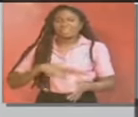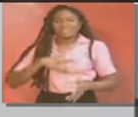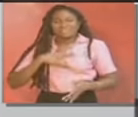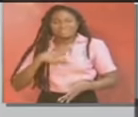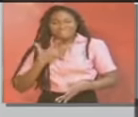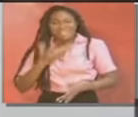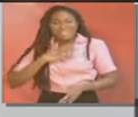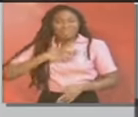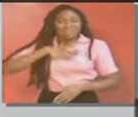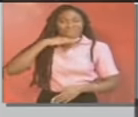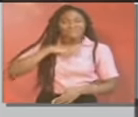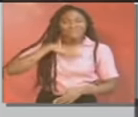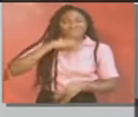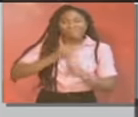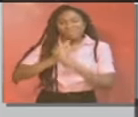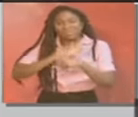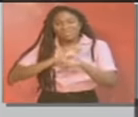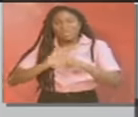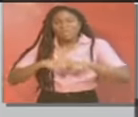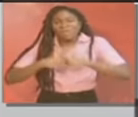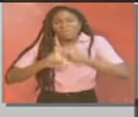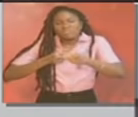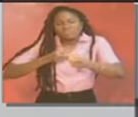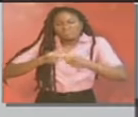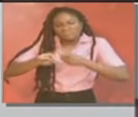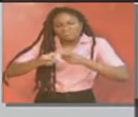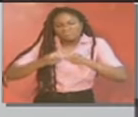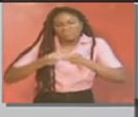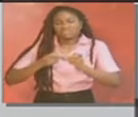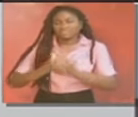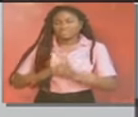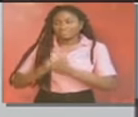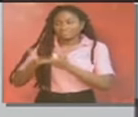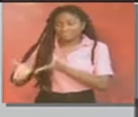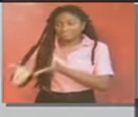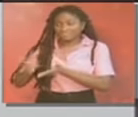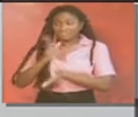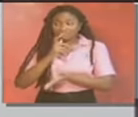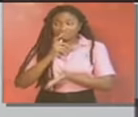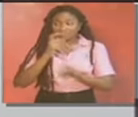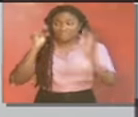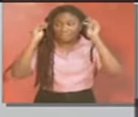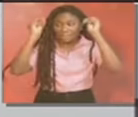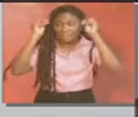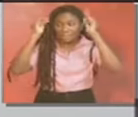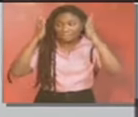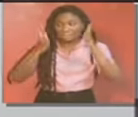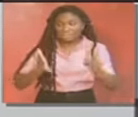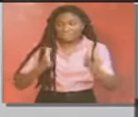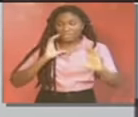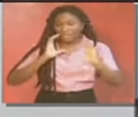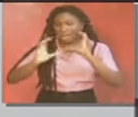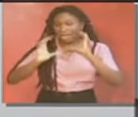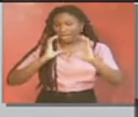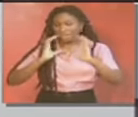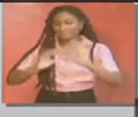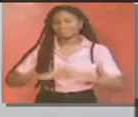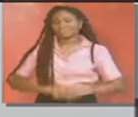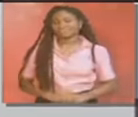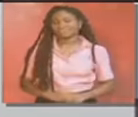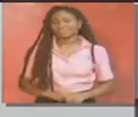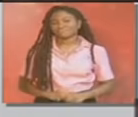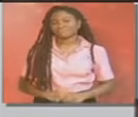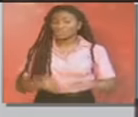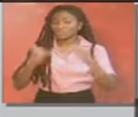I'm Candice Alcantara, Manager Corporate Communication at the Ministry of Health, and I will moderate this morning. We go now